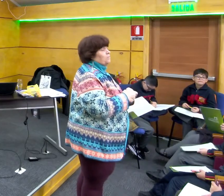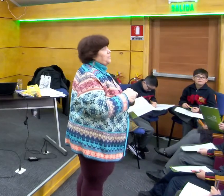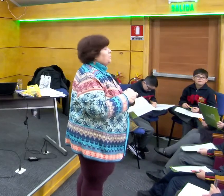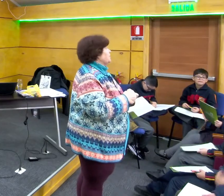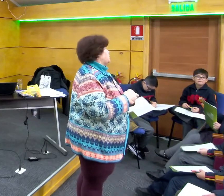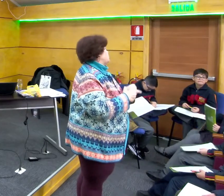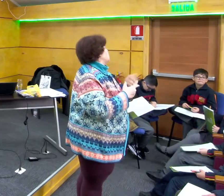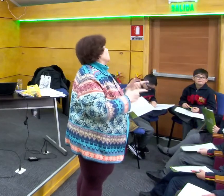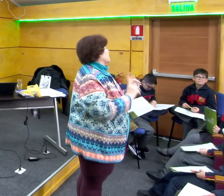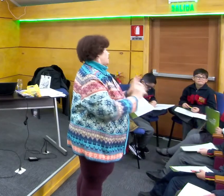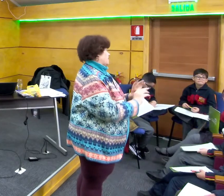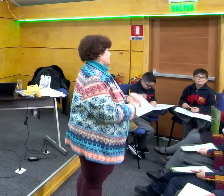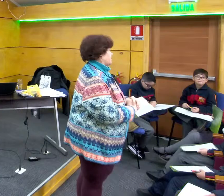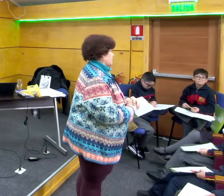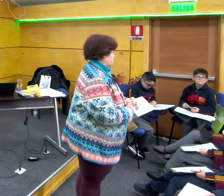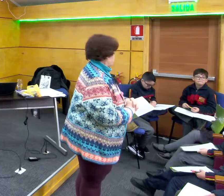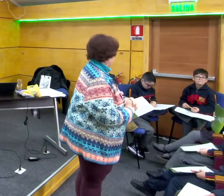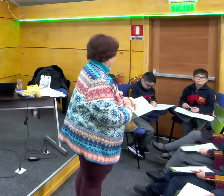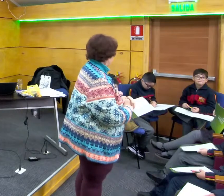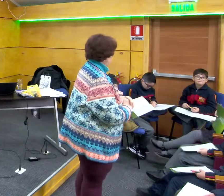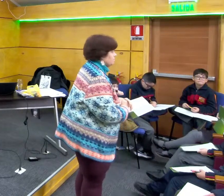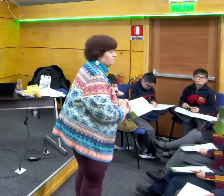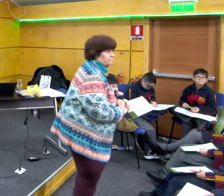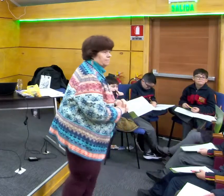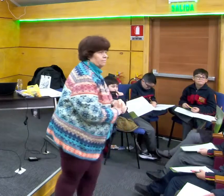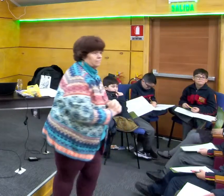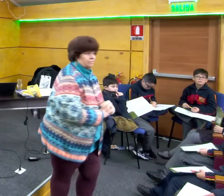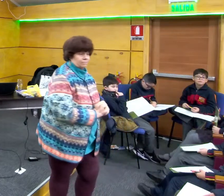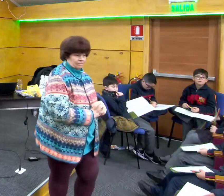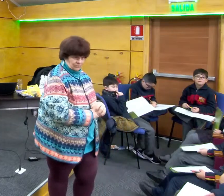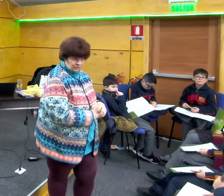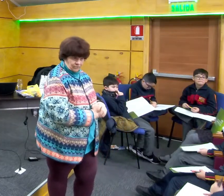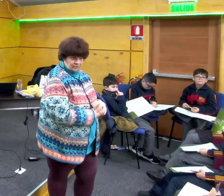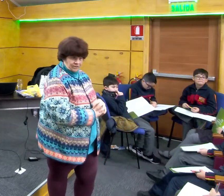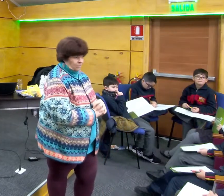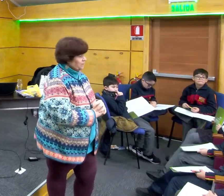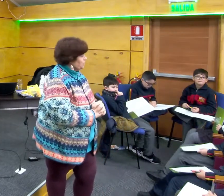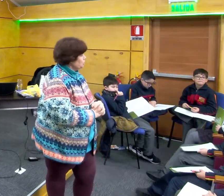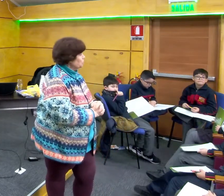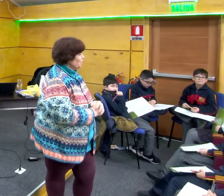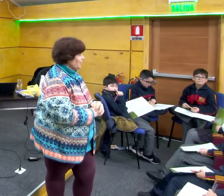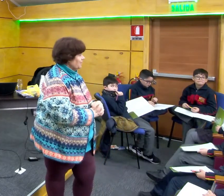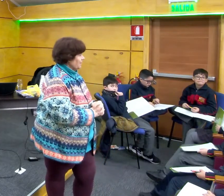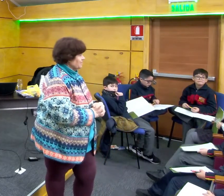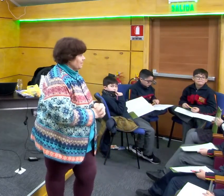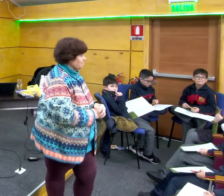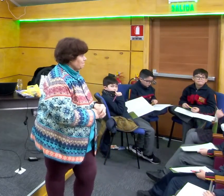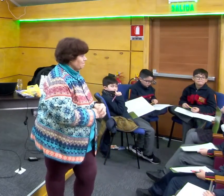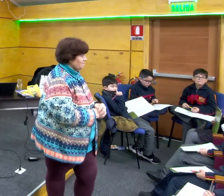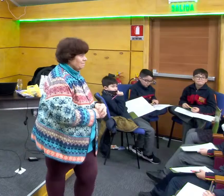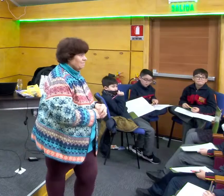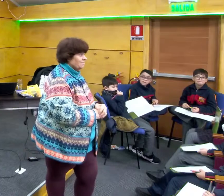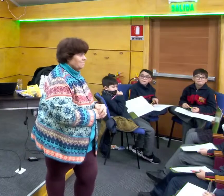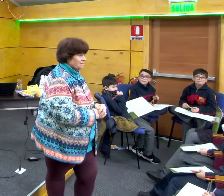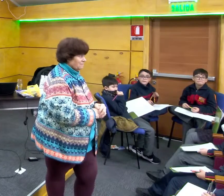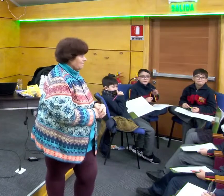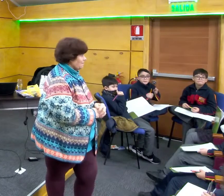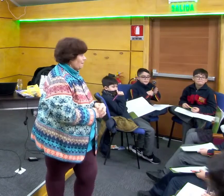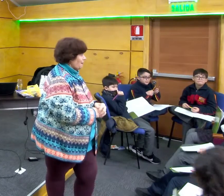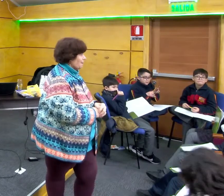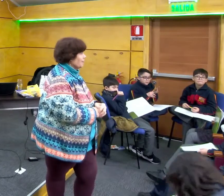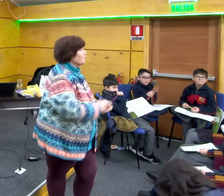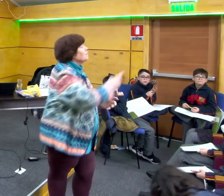What's something you think she should work on the next time? Something she should work on the next time.